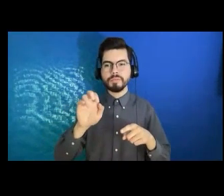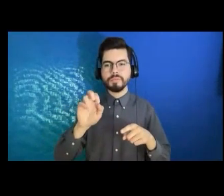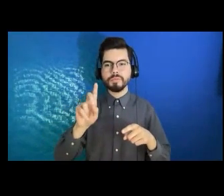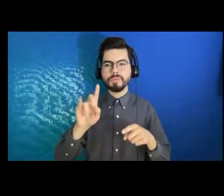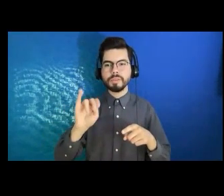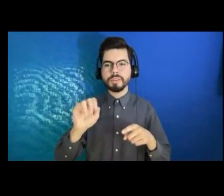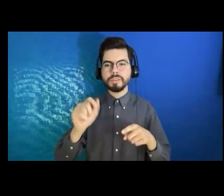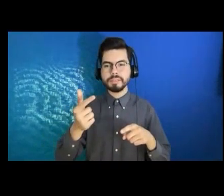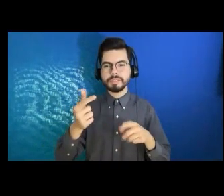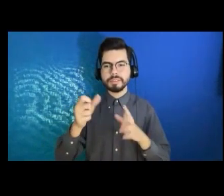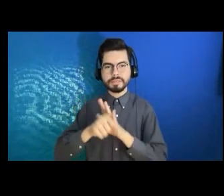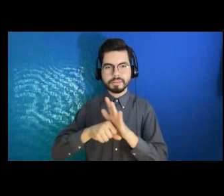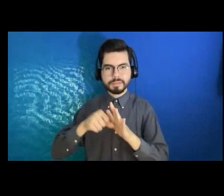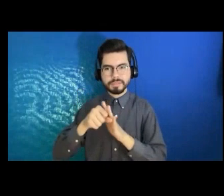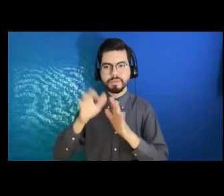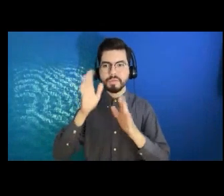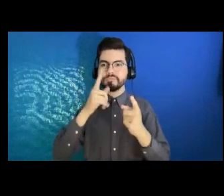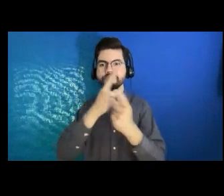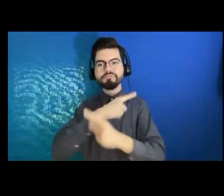presence.